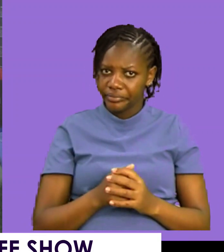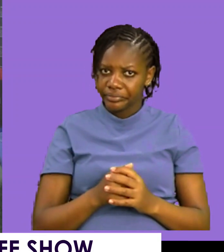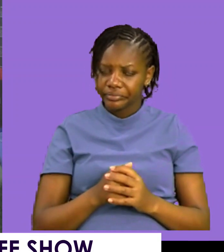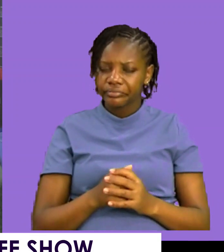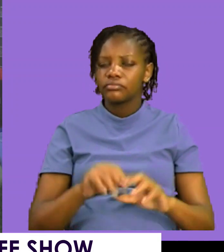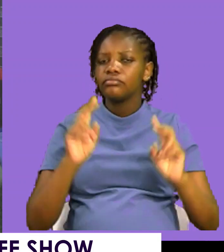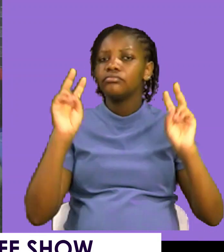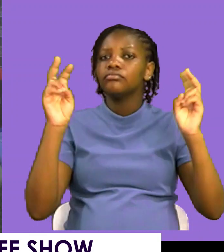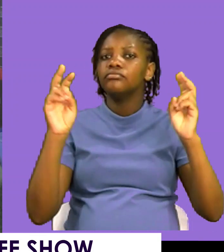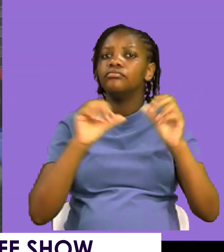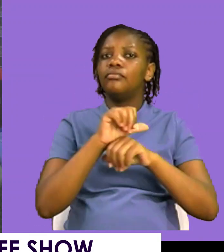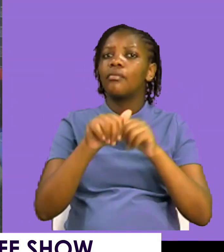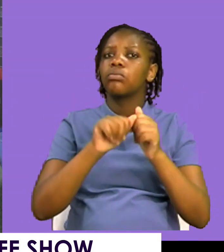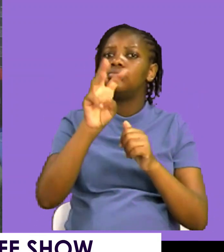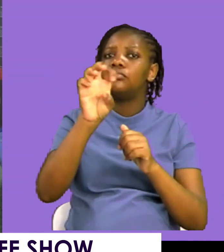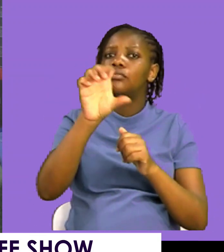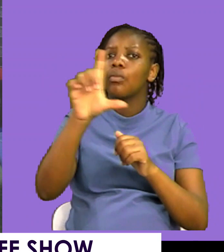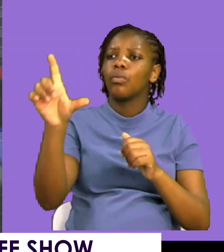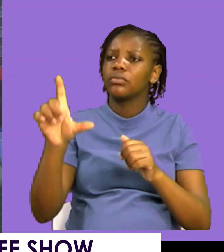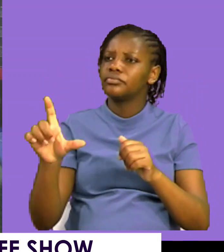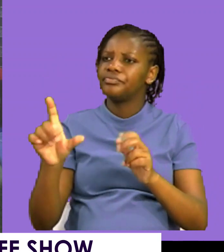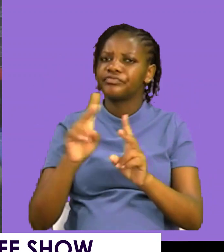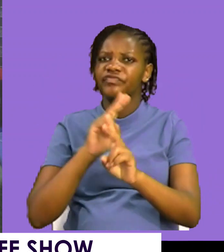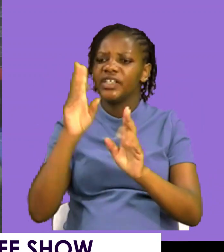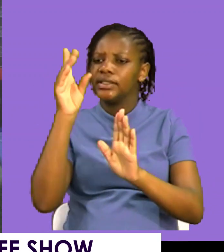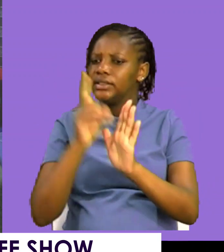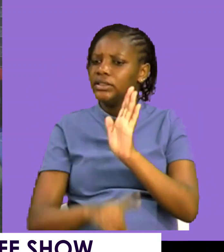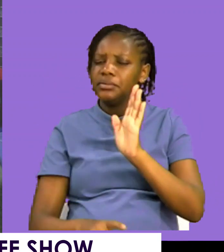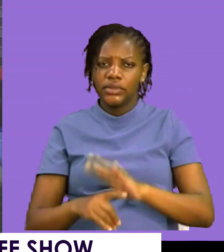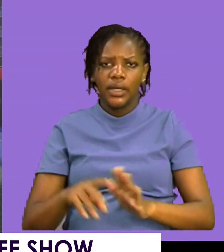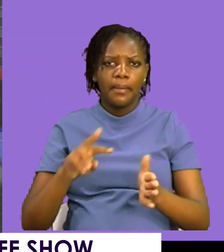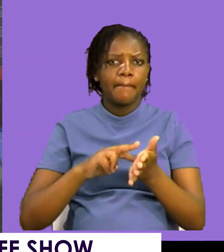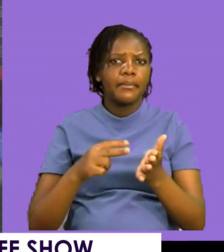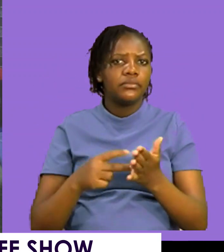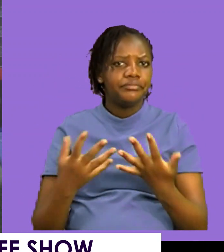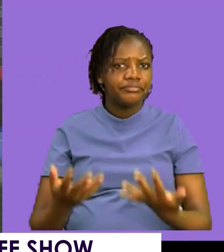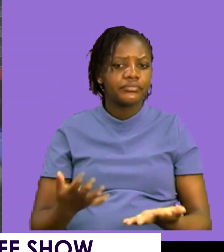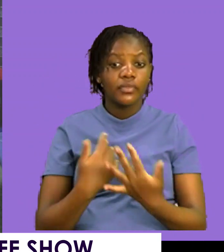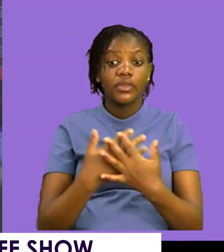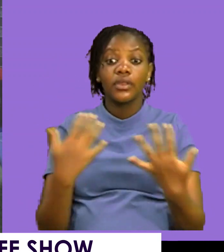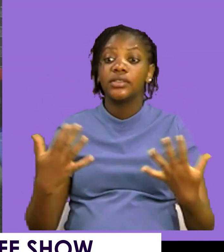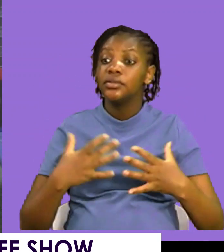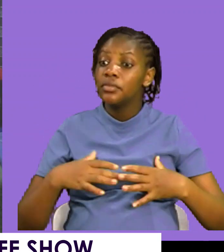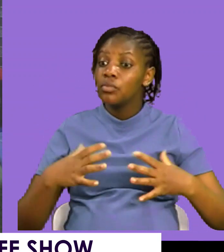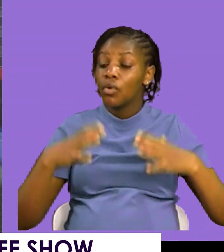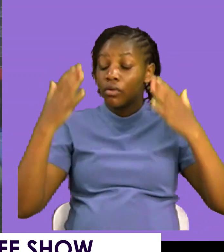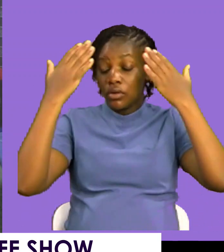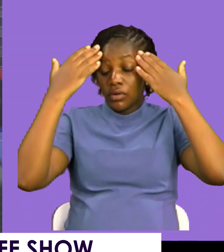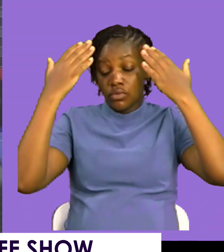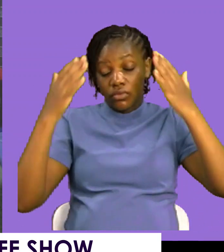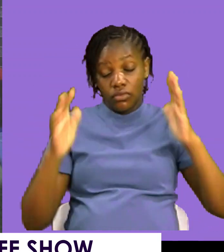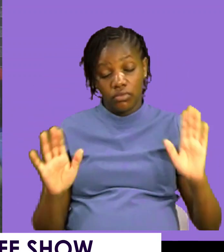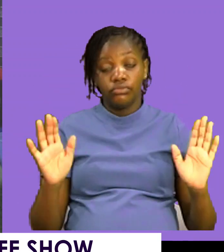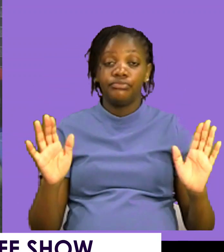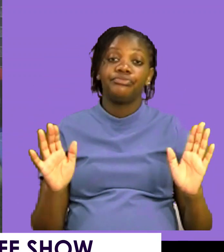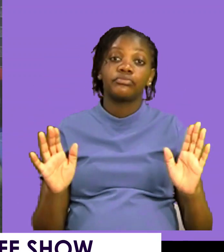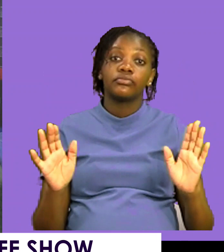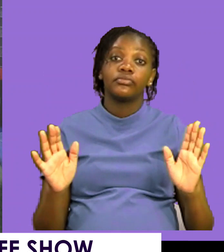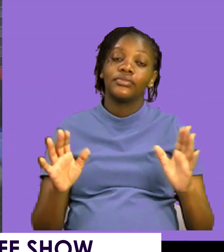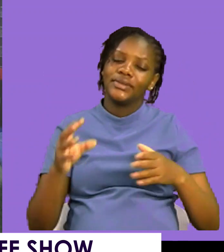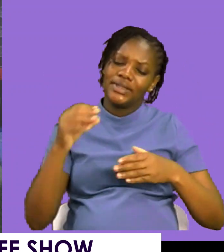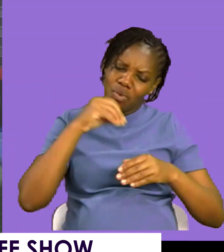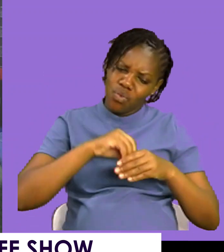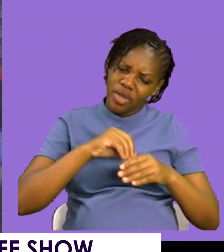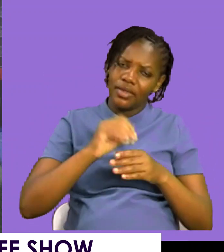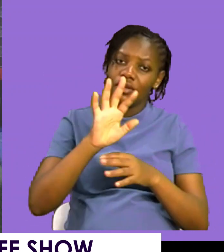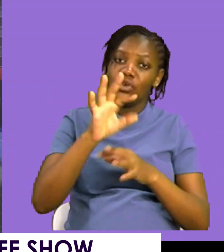issues of the will are very deep. Those are the things that no one knows. They are so deep on the inside of you. Even if you were